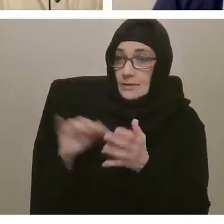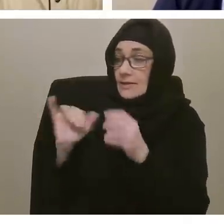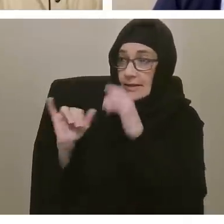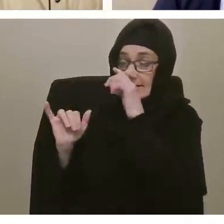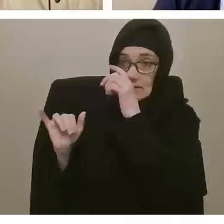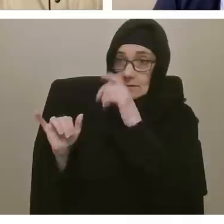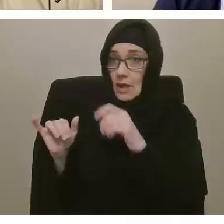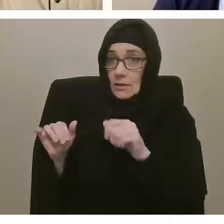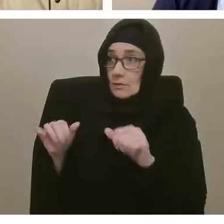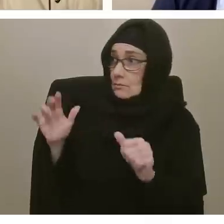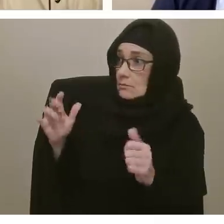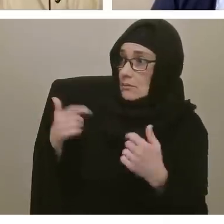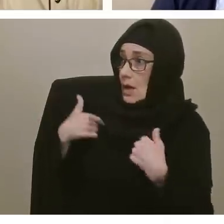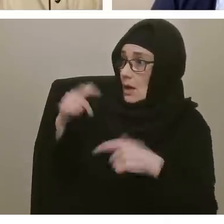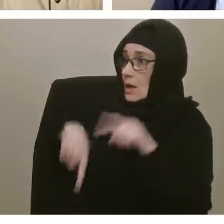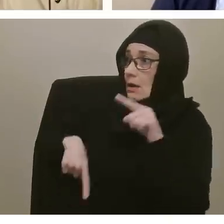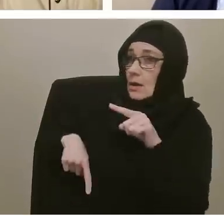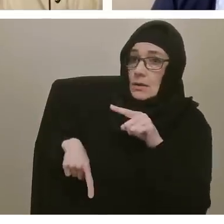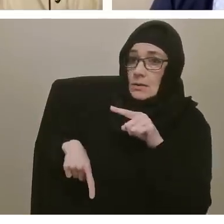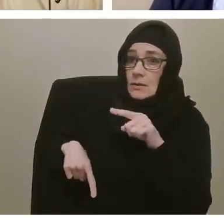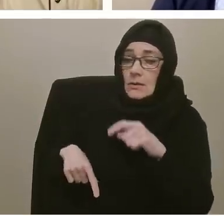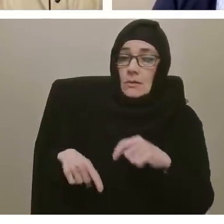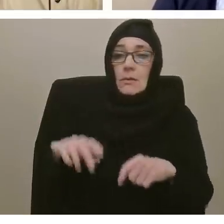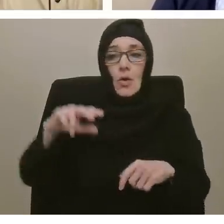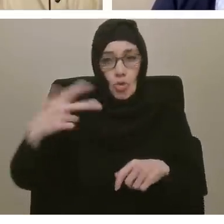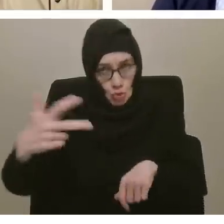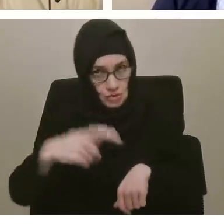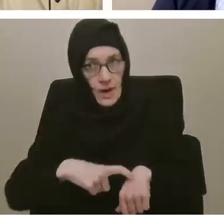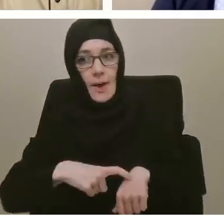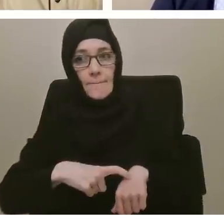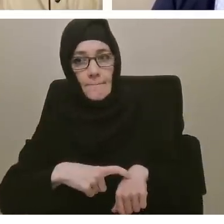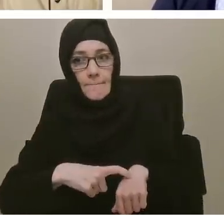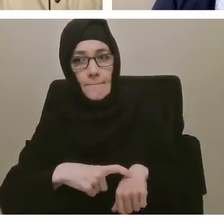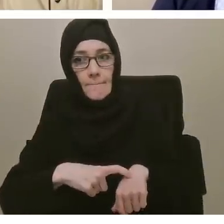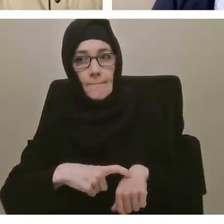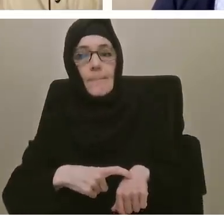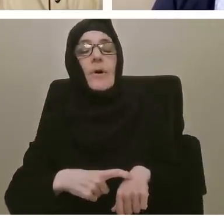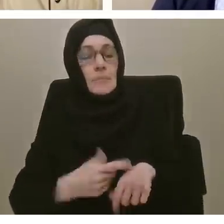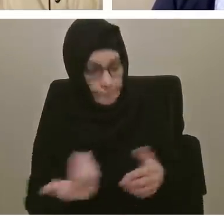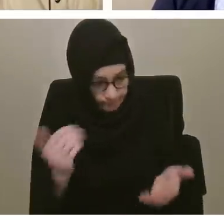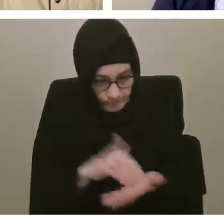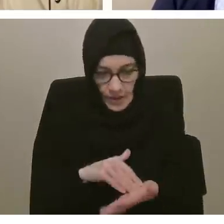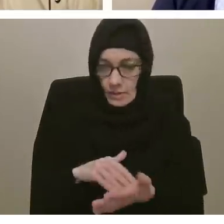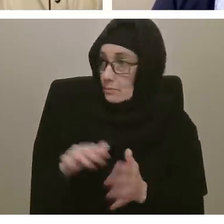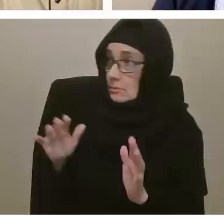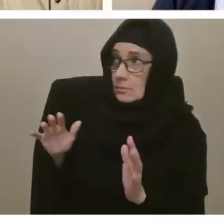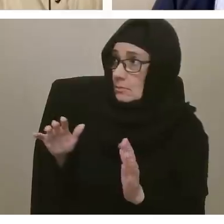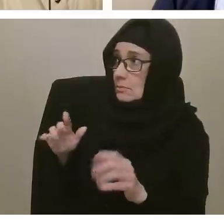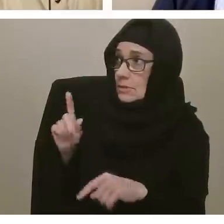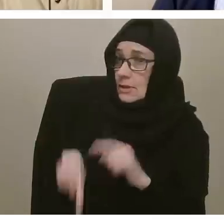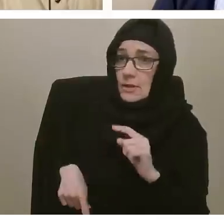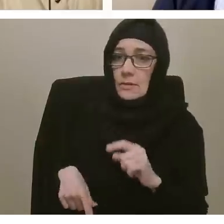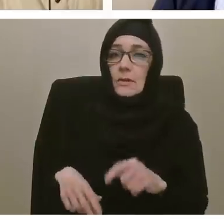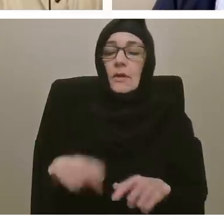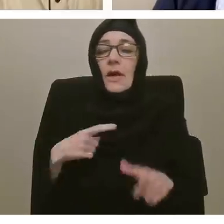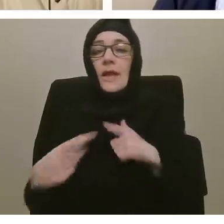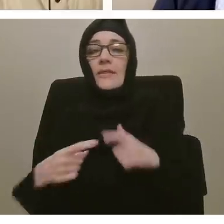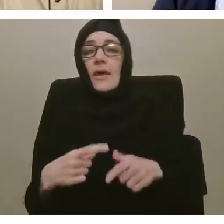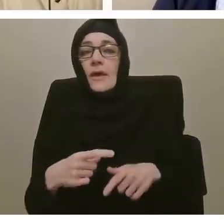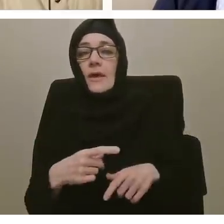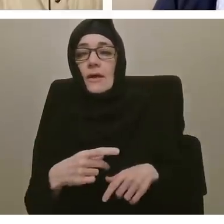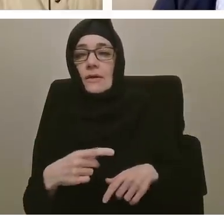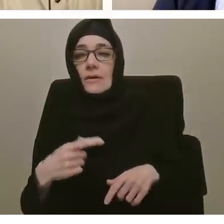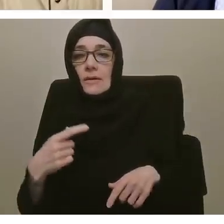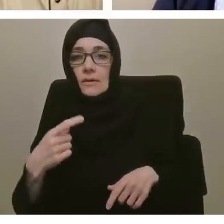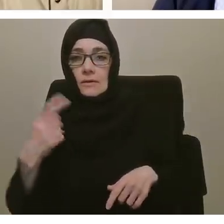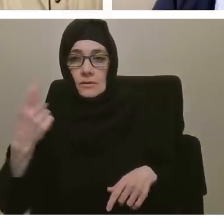negating his capacity. And a third time, he negates, and then the Prophet is told,